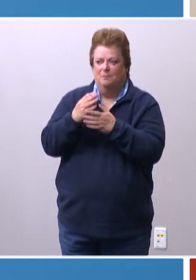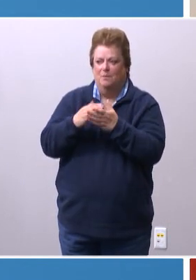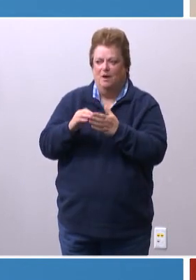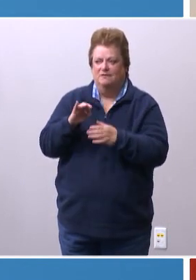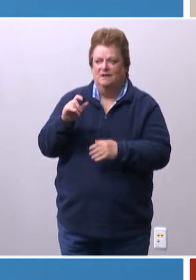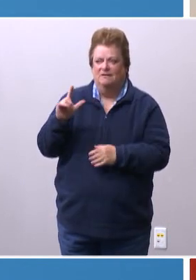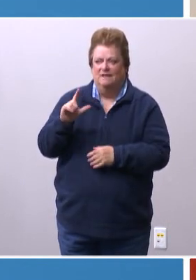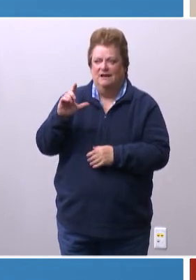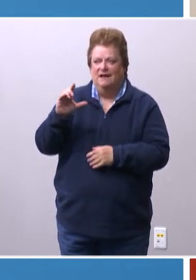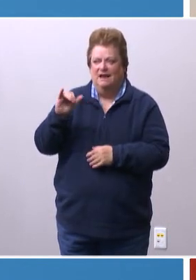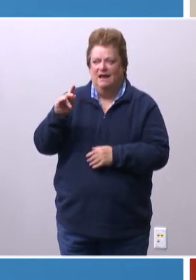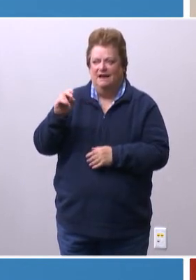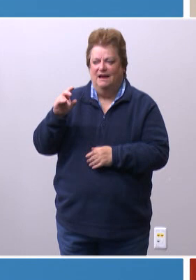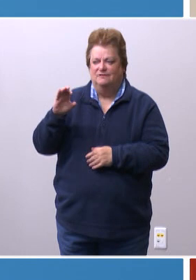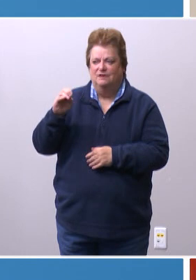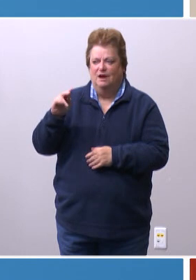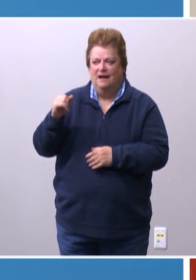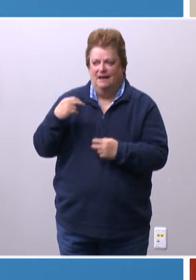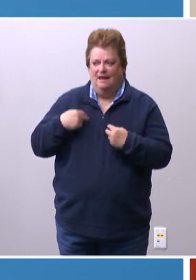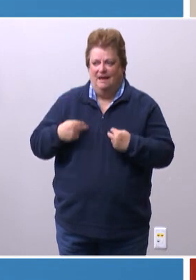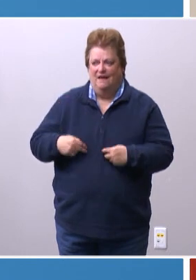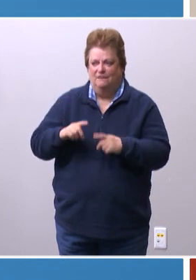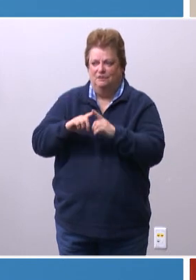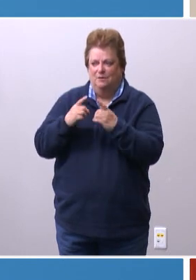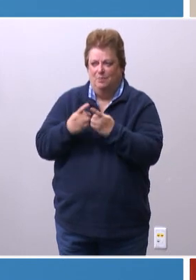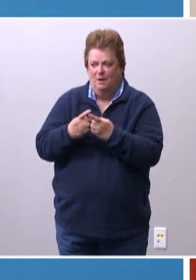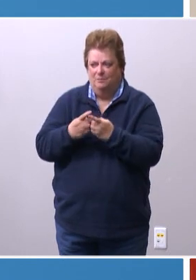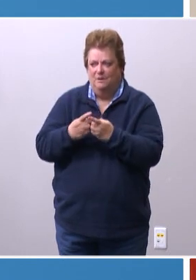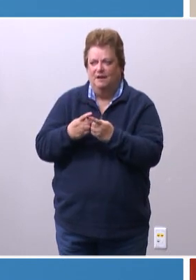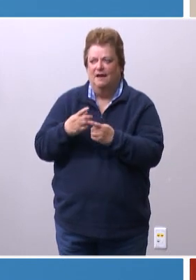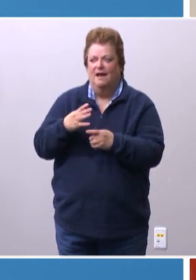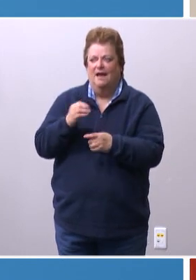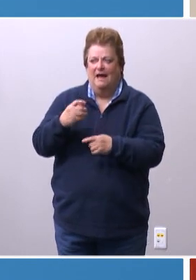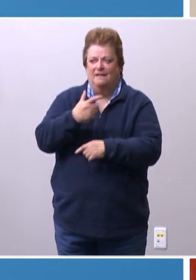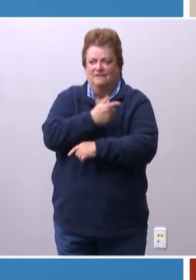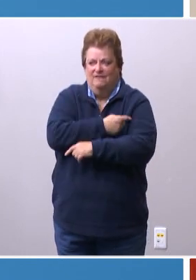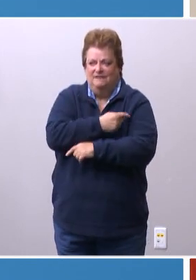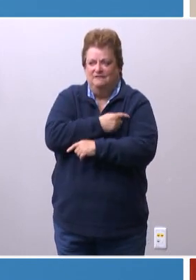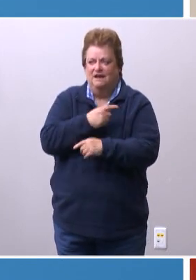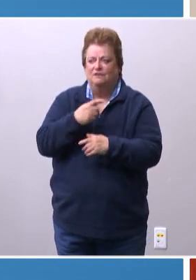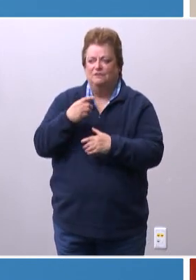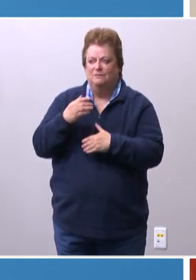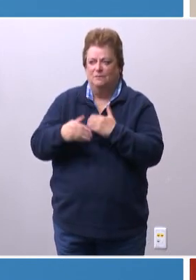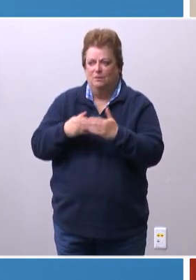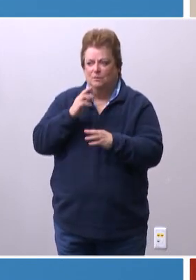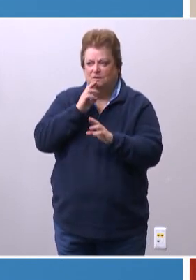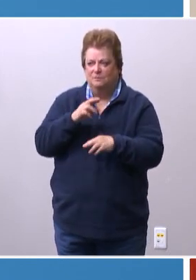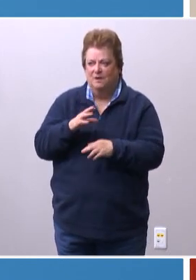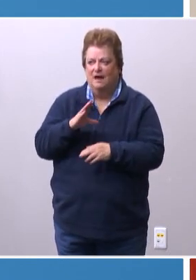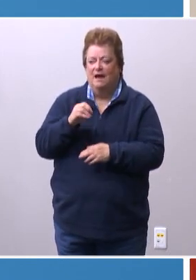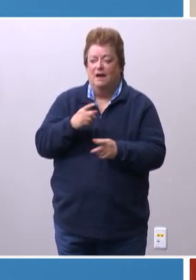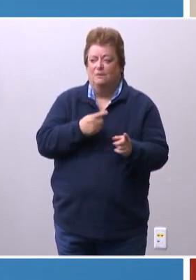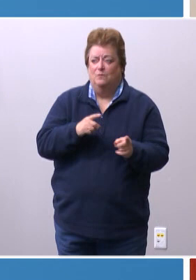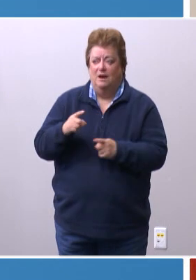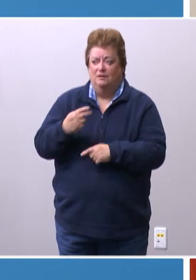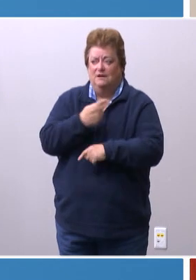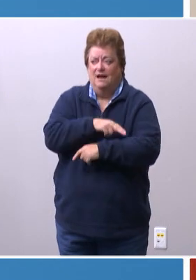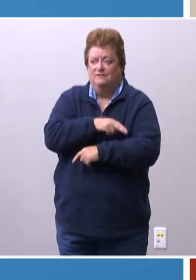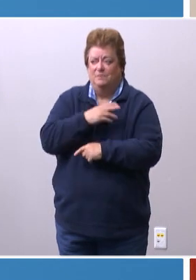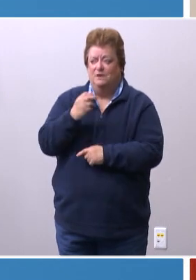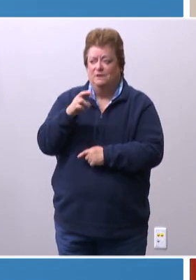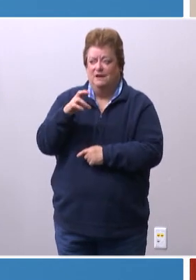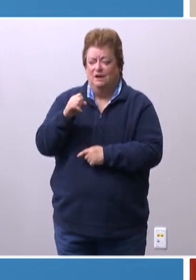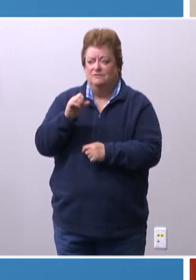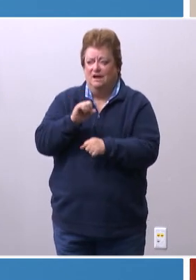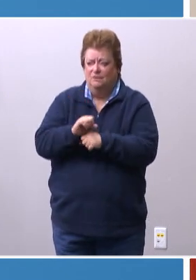County Health Department in our community's vaccination and pandemic response efforts. And whereas hospital heroes have worked